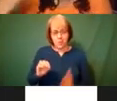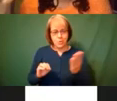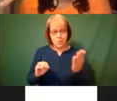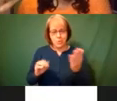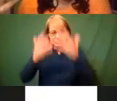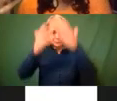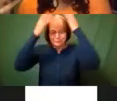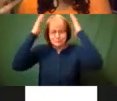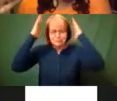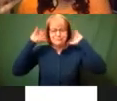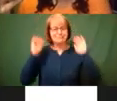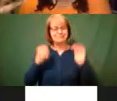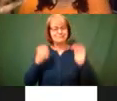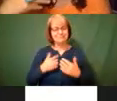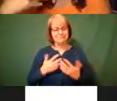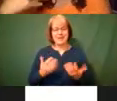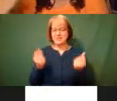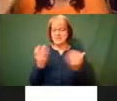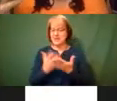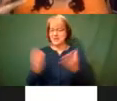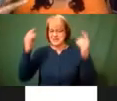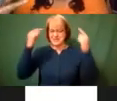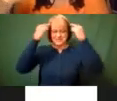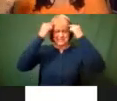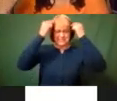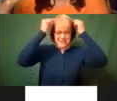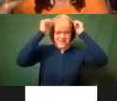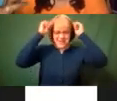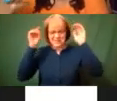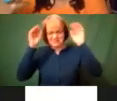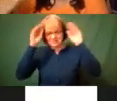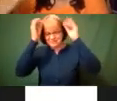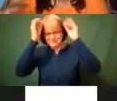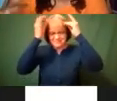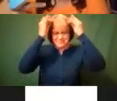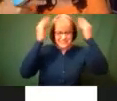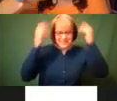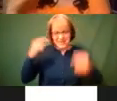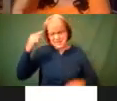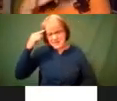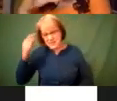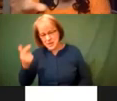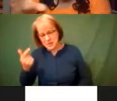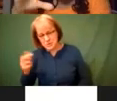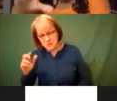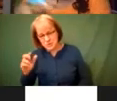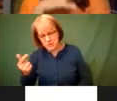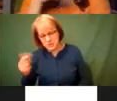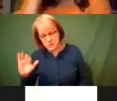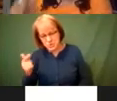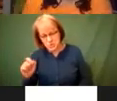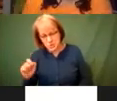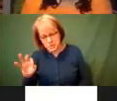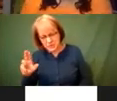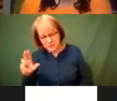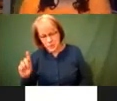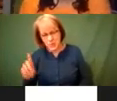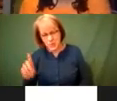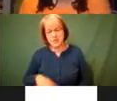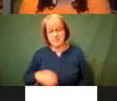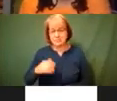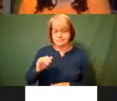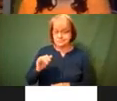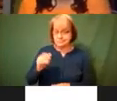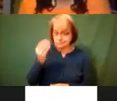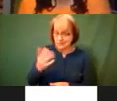I always got all kinds of things going on in my head. And right now it's sort of George Floyd, COVID, the election, all that stuff is embedded in